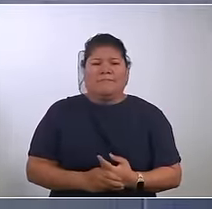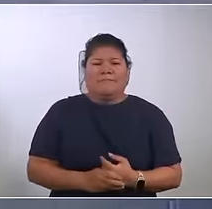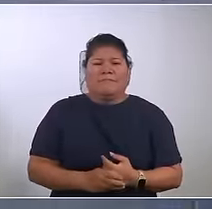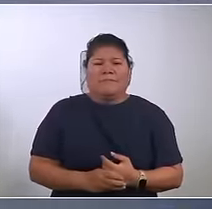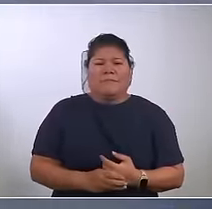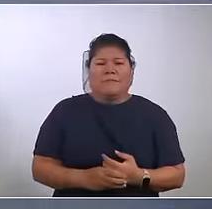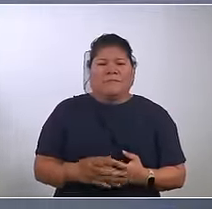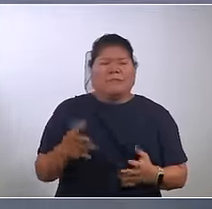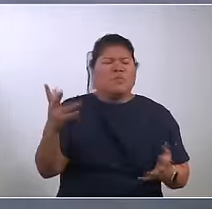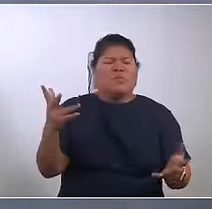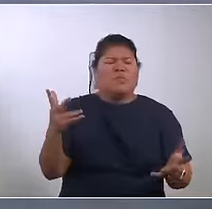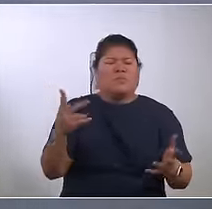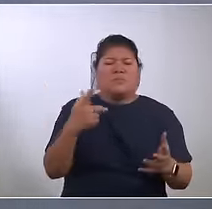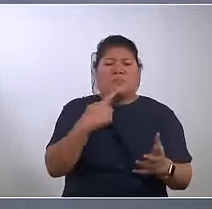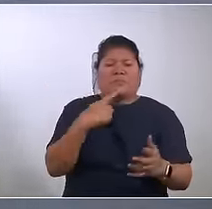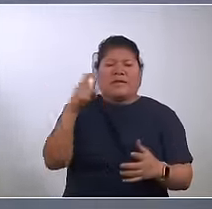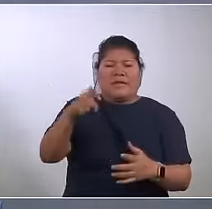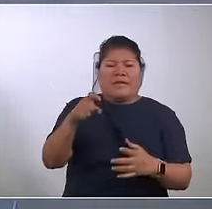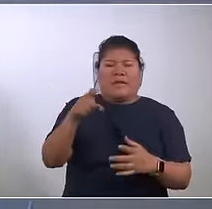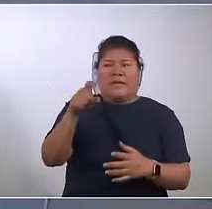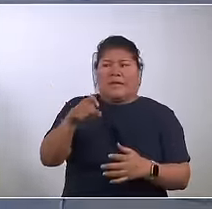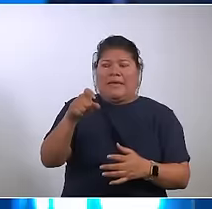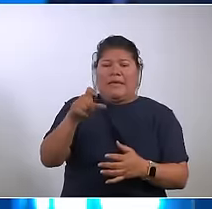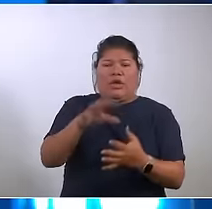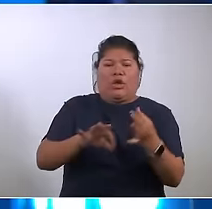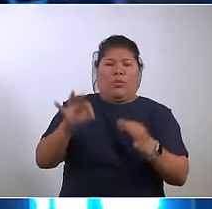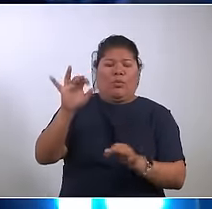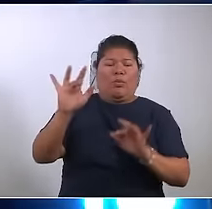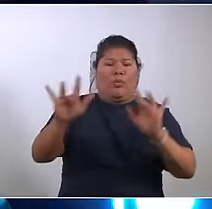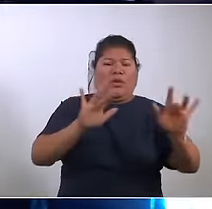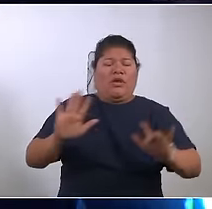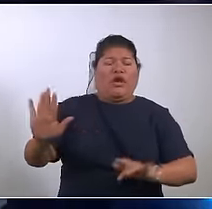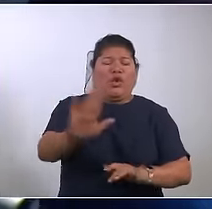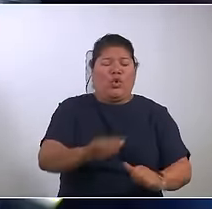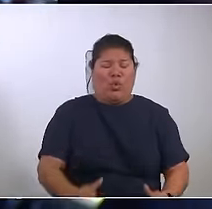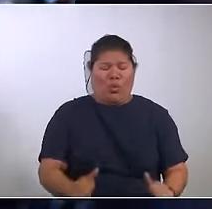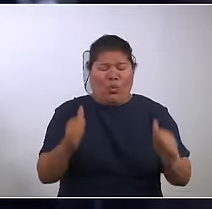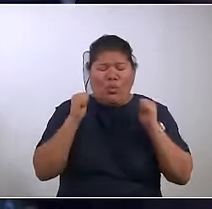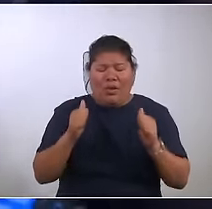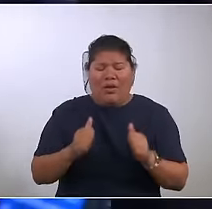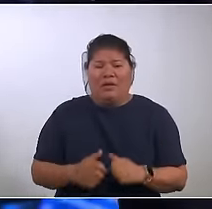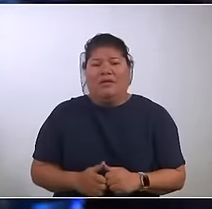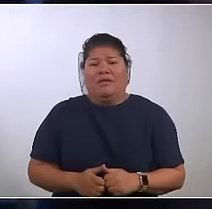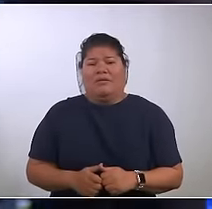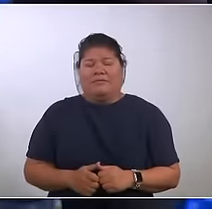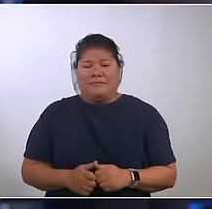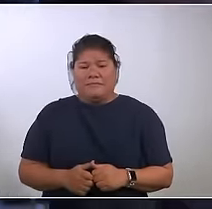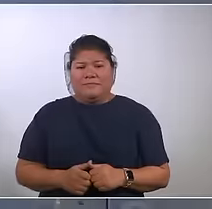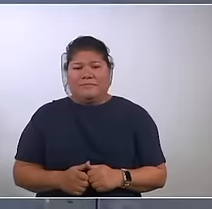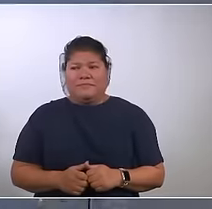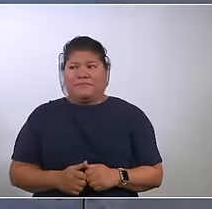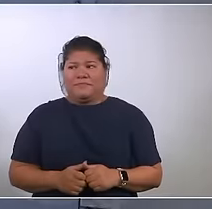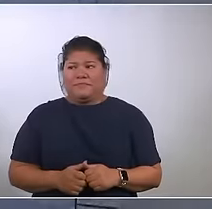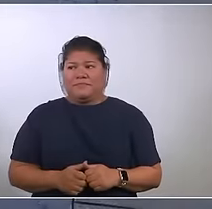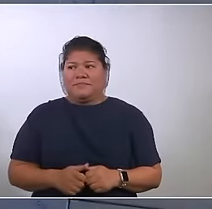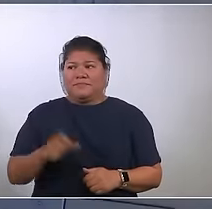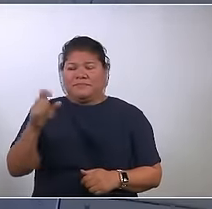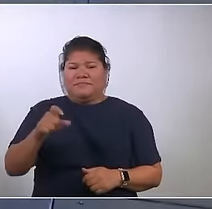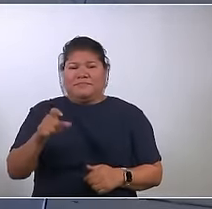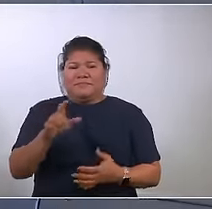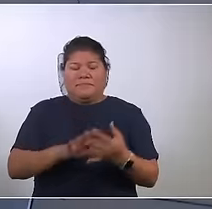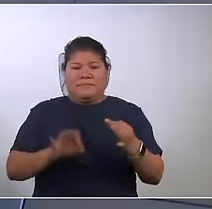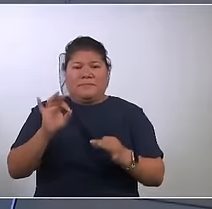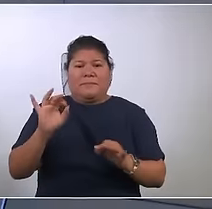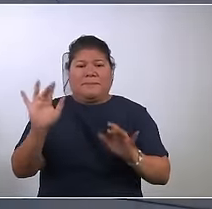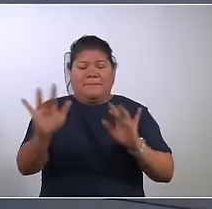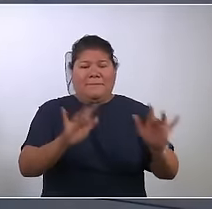algo. ¿Sabe qué dice? You need a move of the Holy Ghost upon your life. Necesita mover del Espíritu Santo sobre su vida. You need a move of the